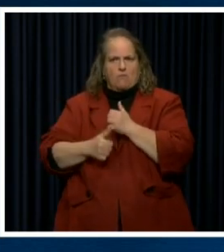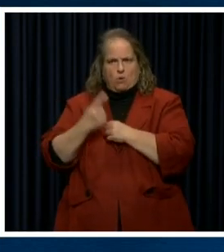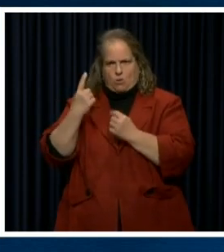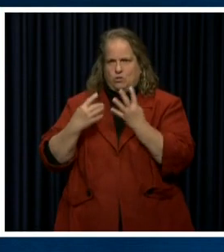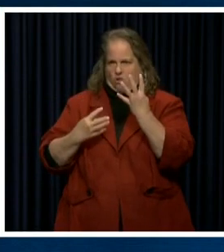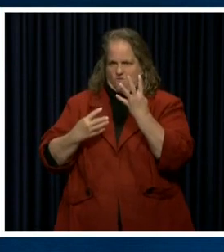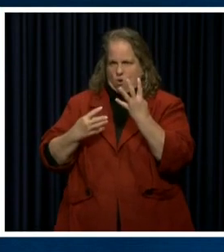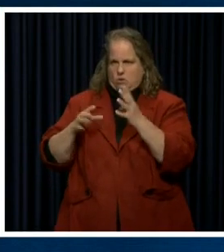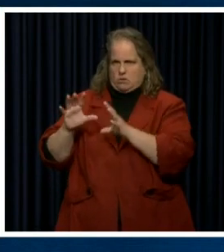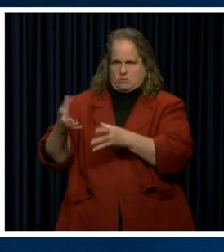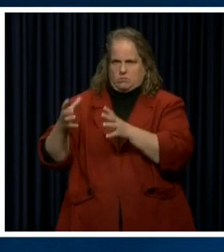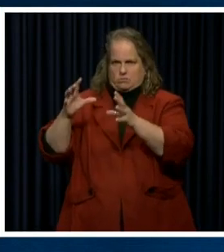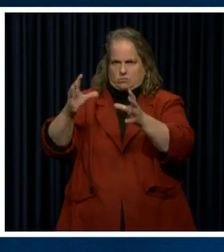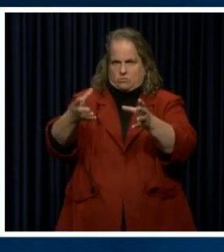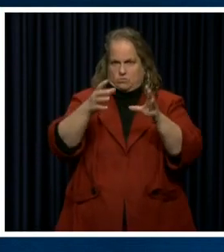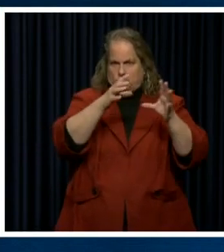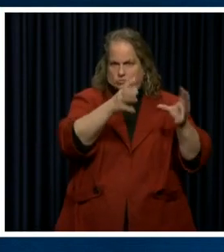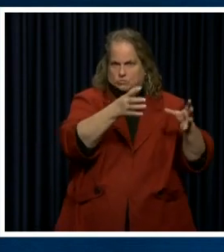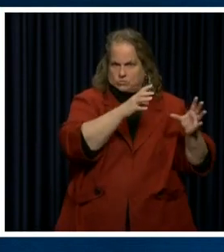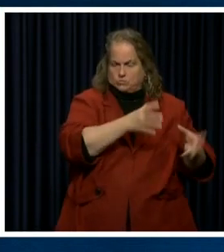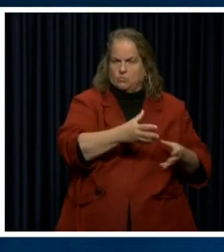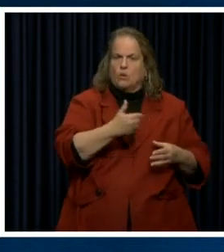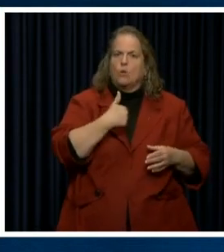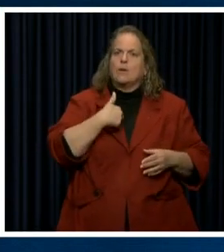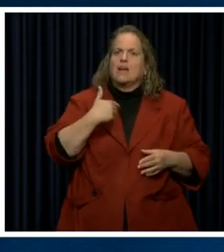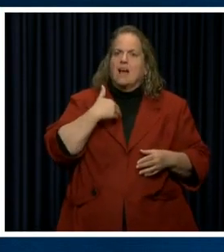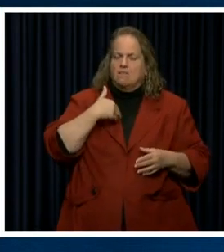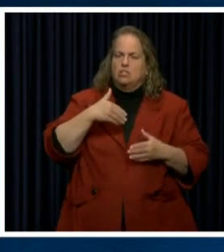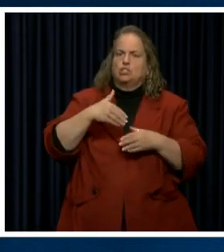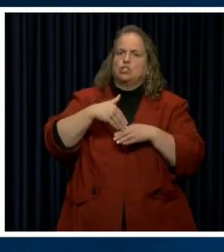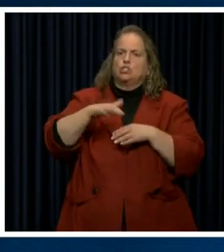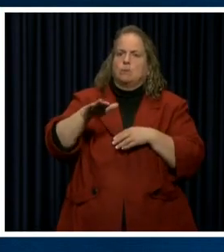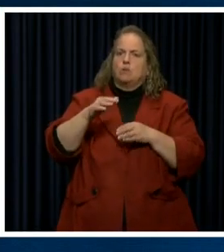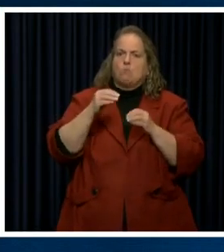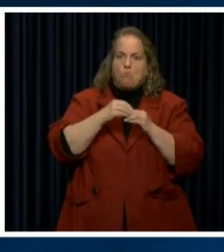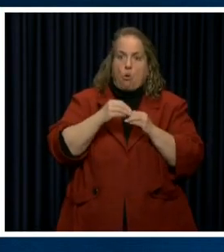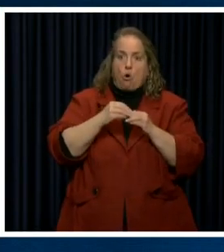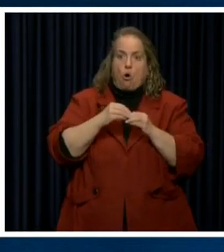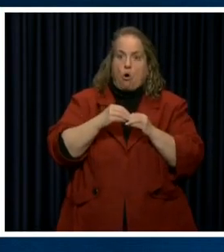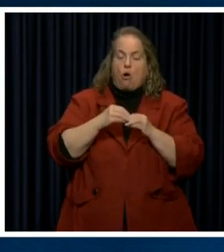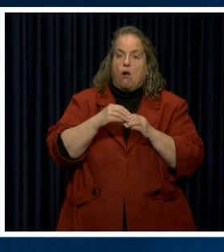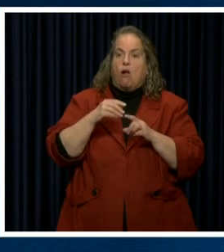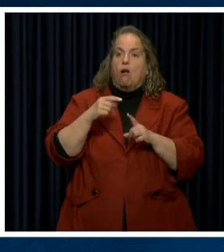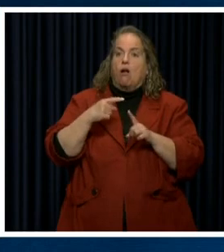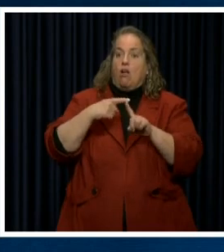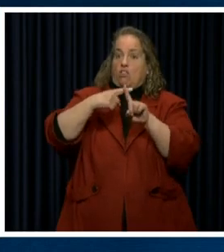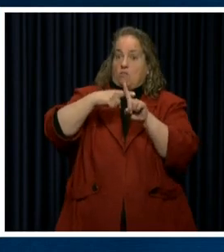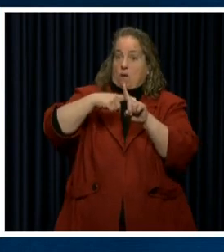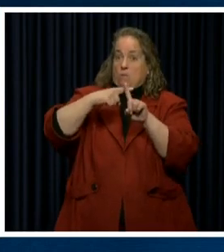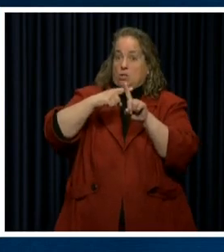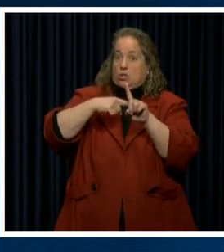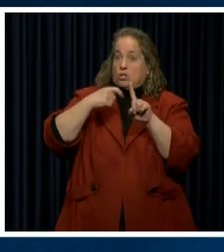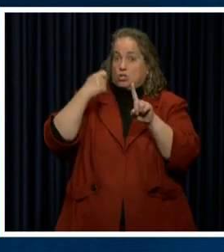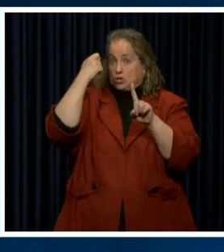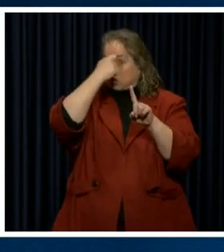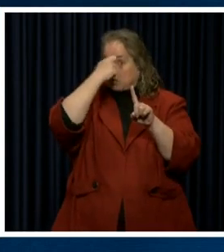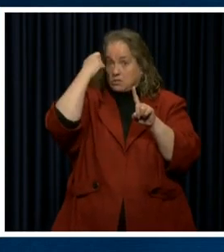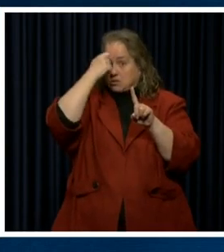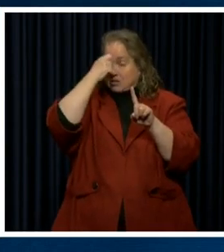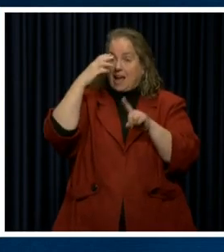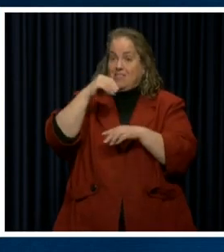else. We have shipped additional thermometers, and this afternoon, as a matter of fact, we were training